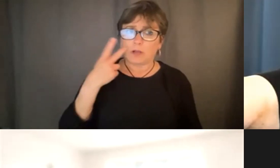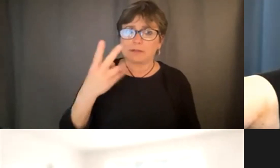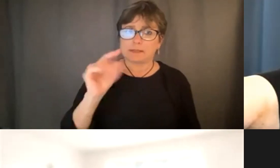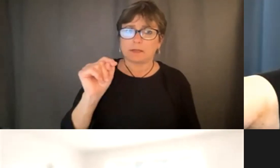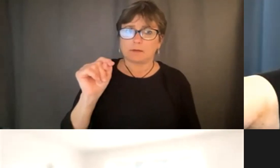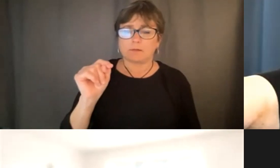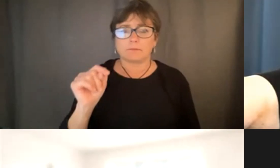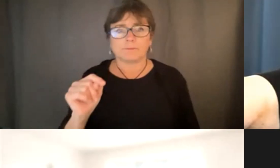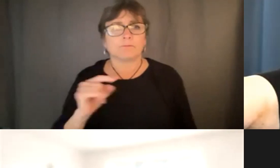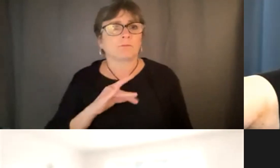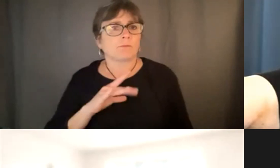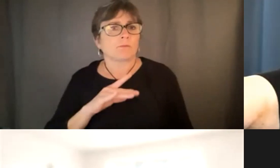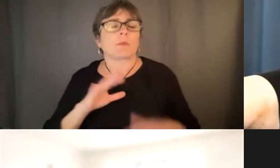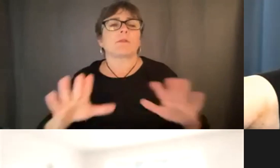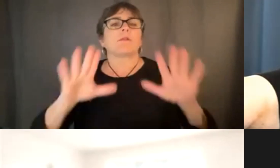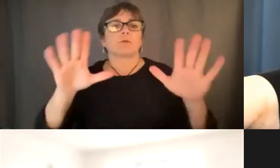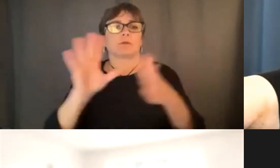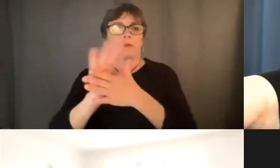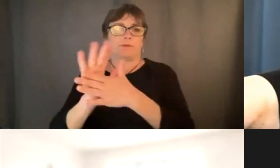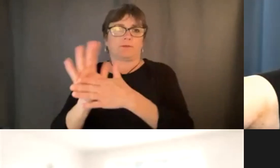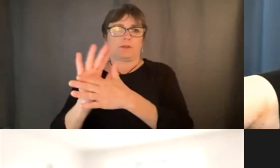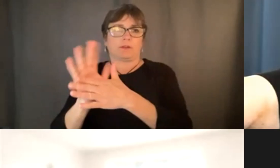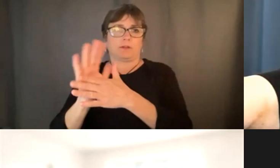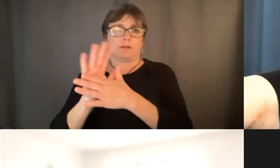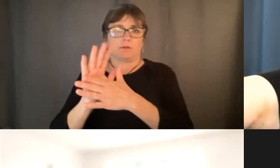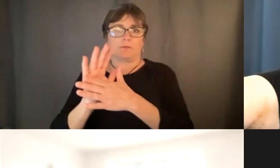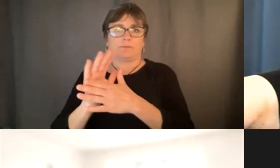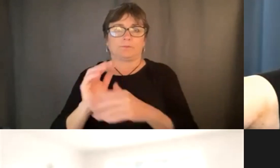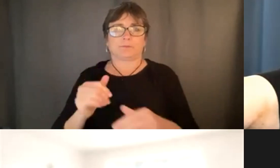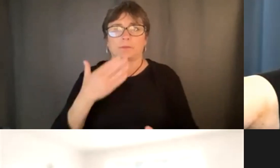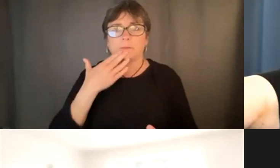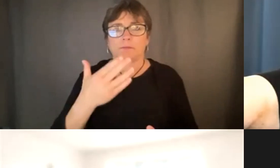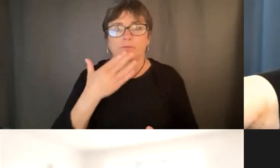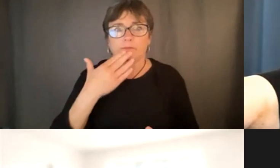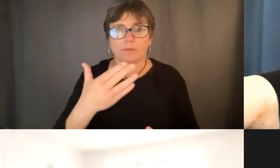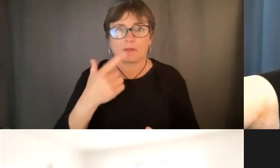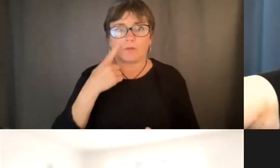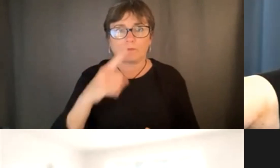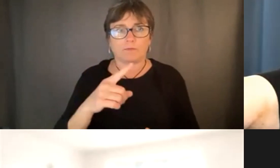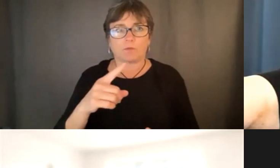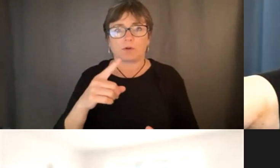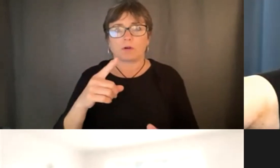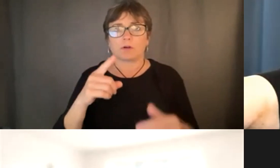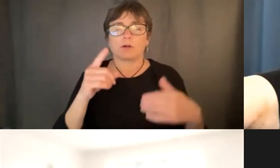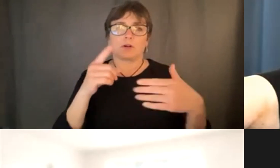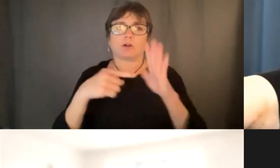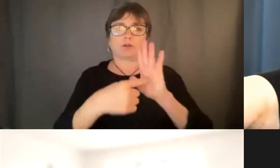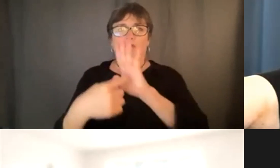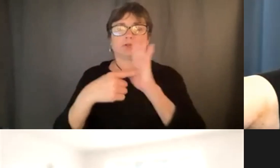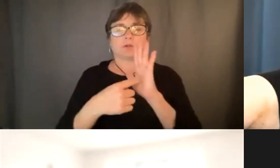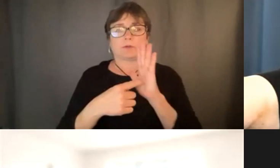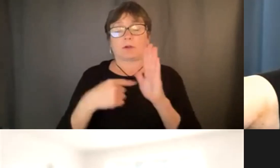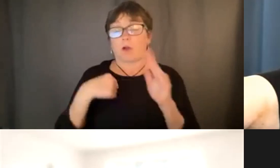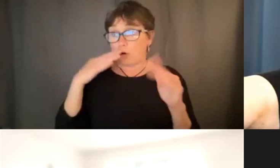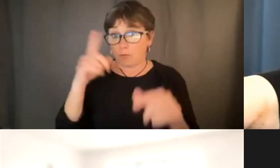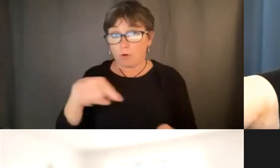So great video. And I, number one, Ev, thank you so much for sharing. And I hope that you guys, number one, check out the video and